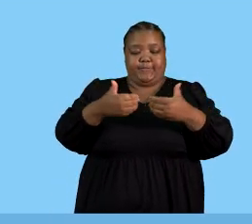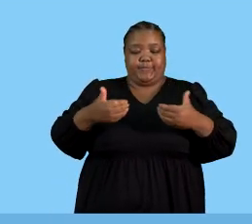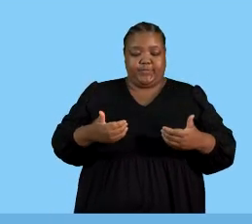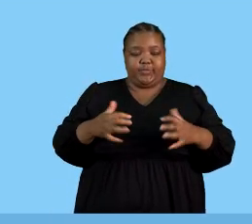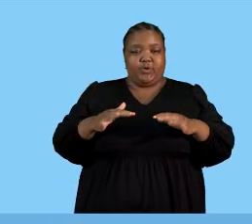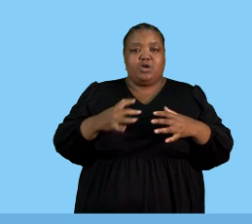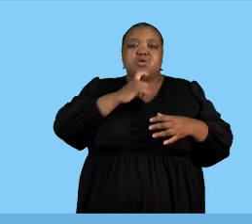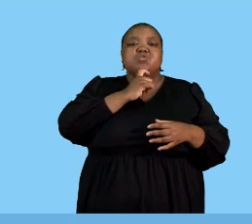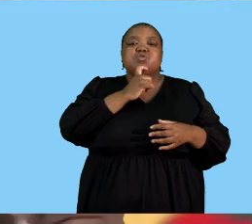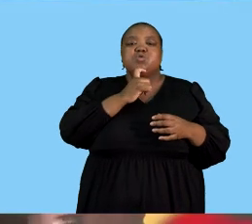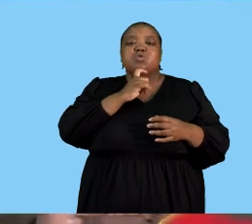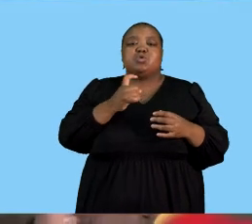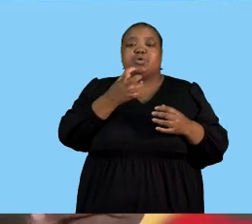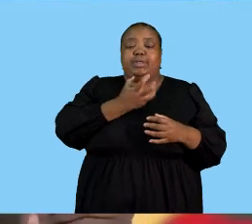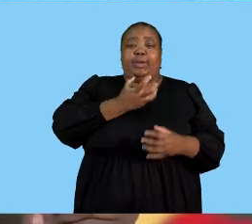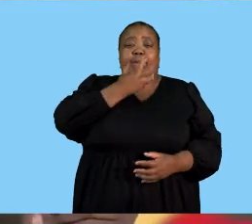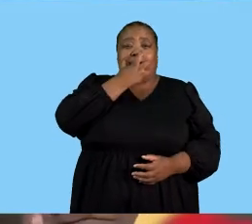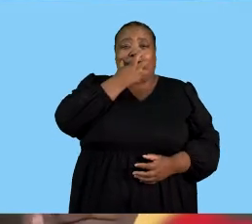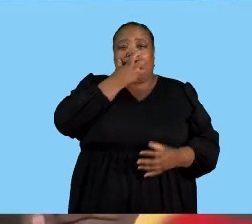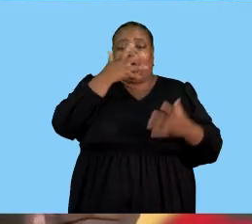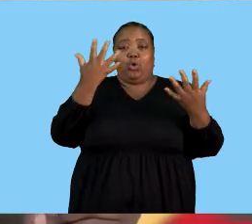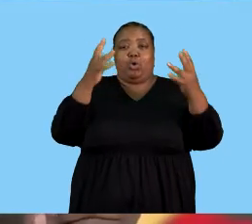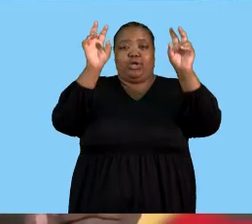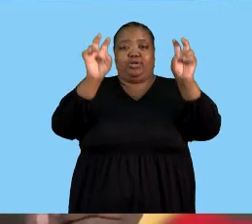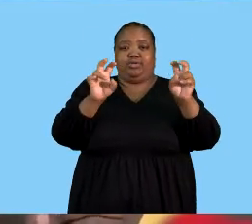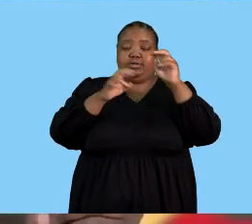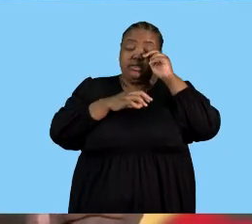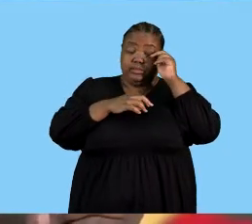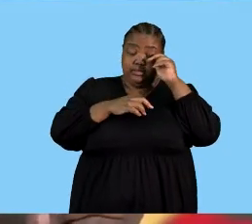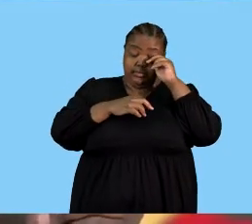reaction by either using heat or electricity.